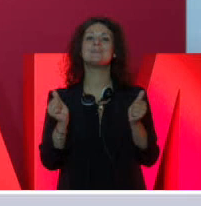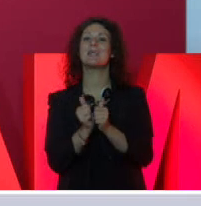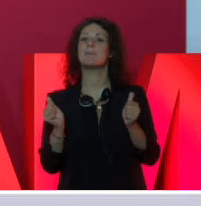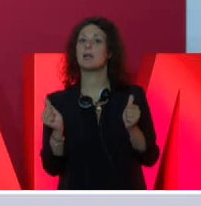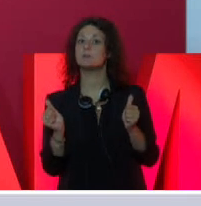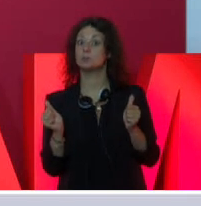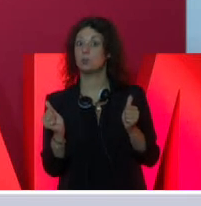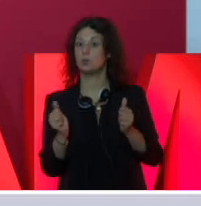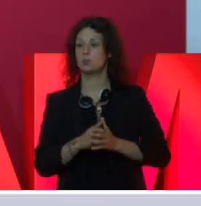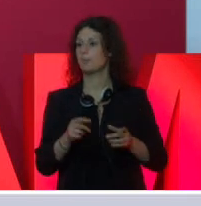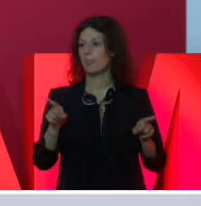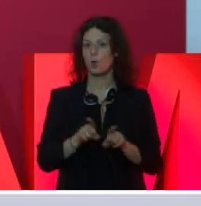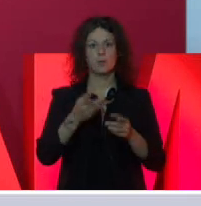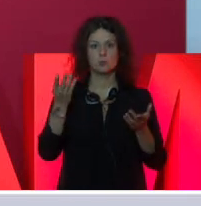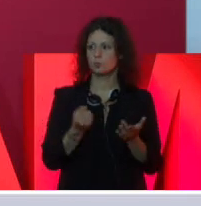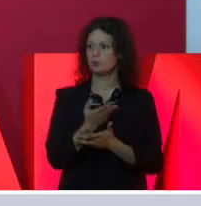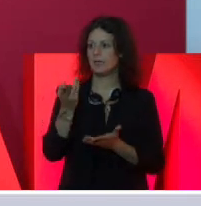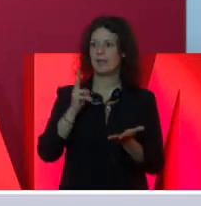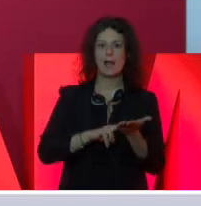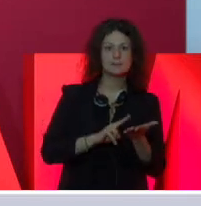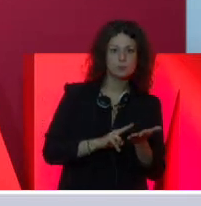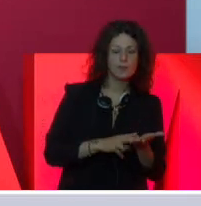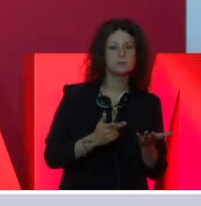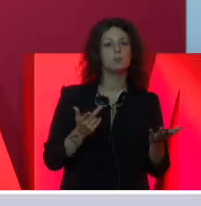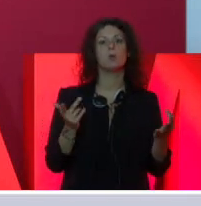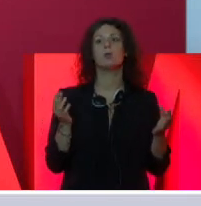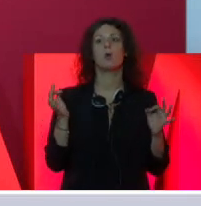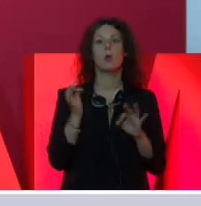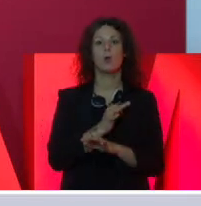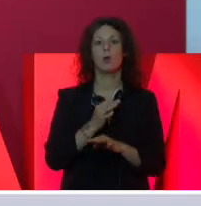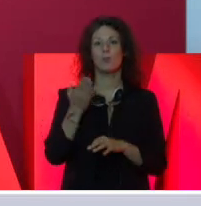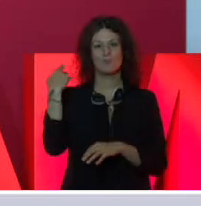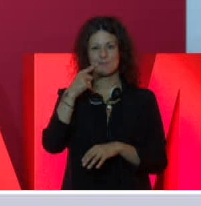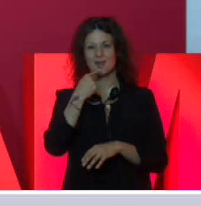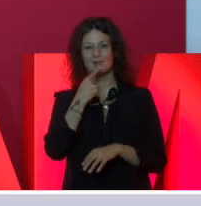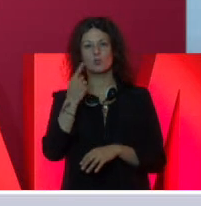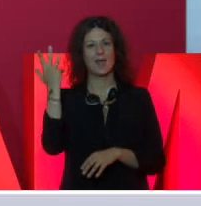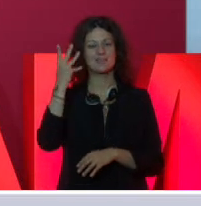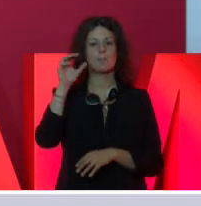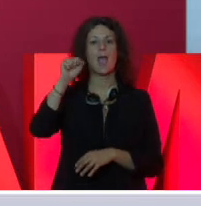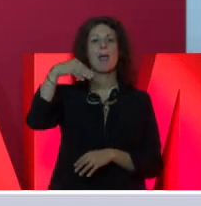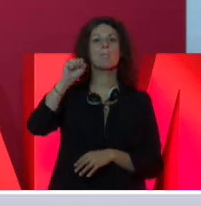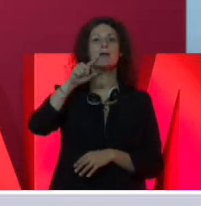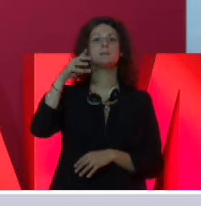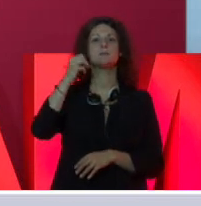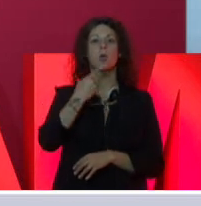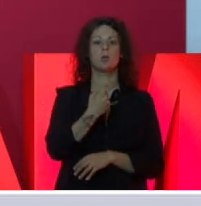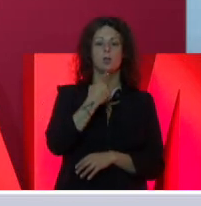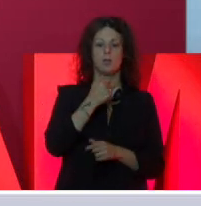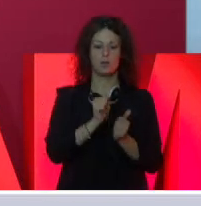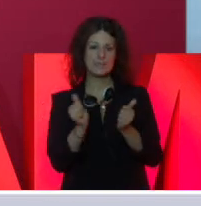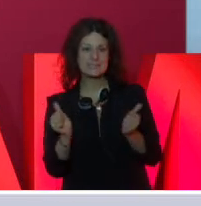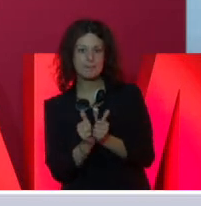as happens in insurance, or in the case of Amazon that I showed earlier on. This is